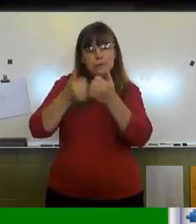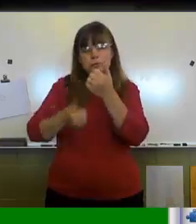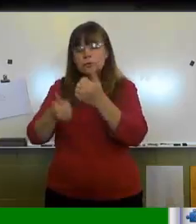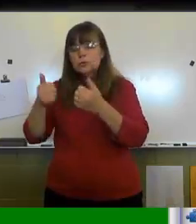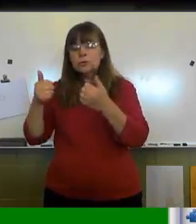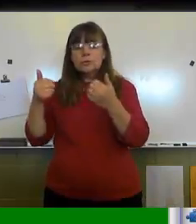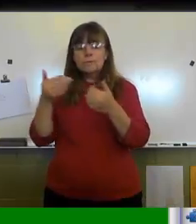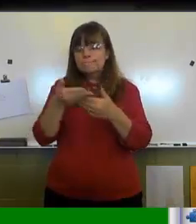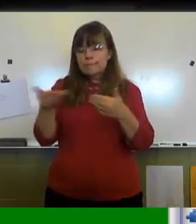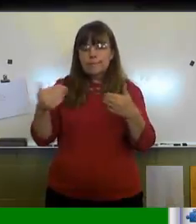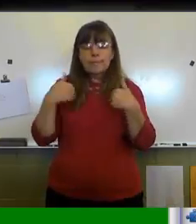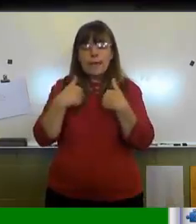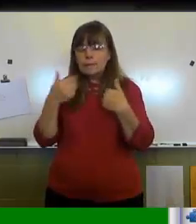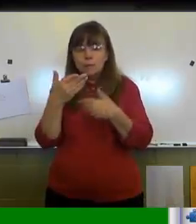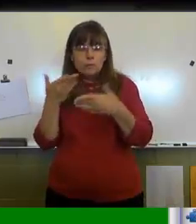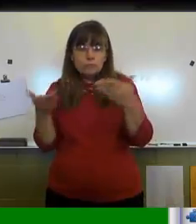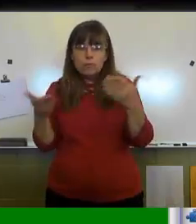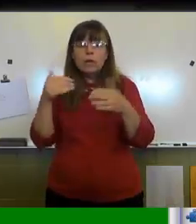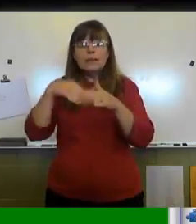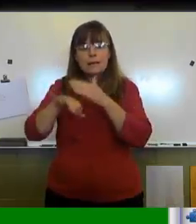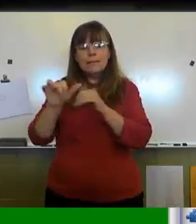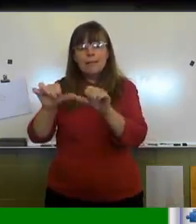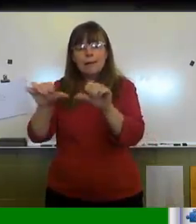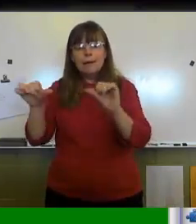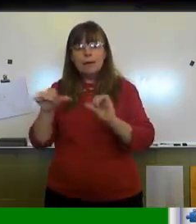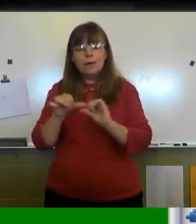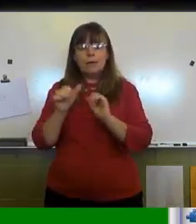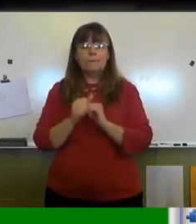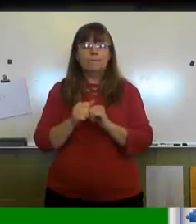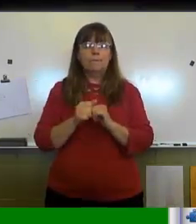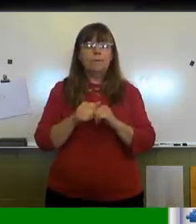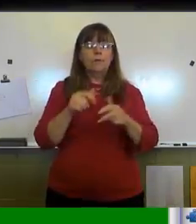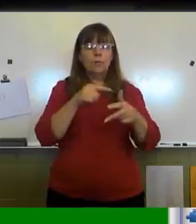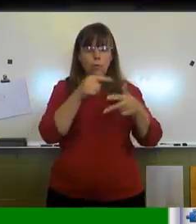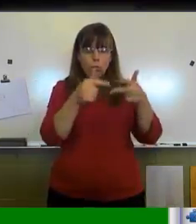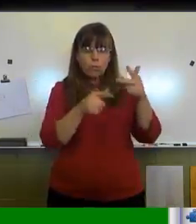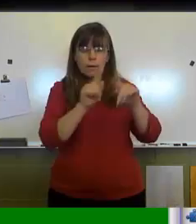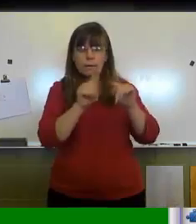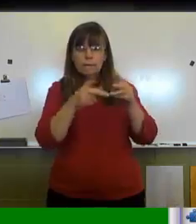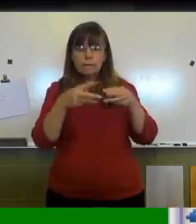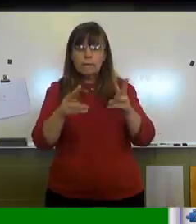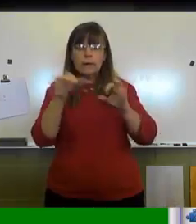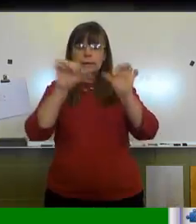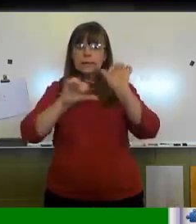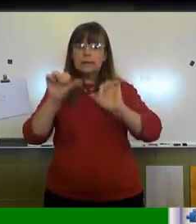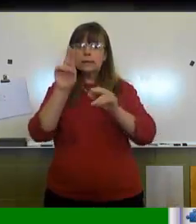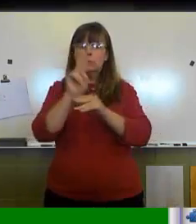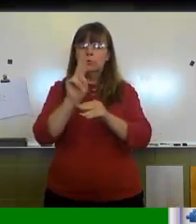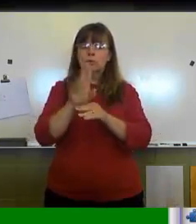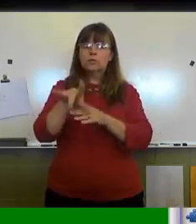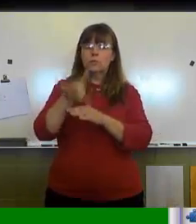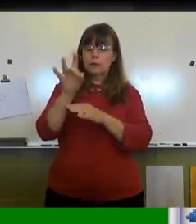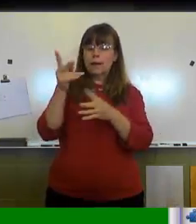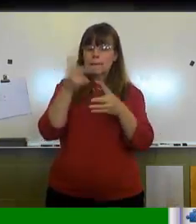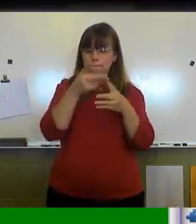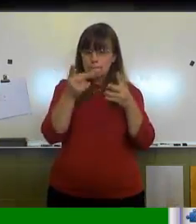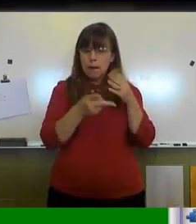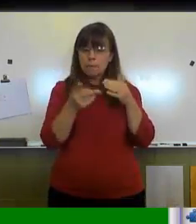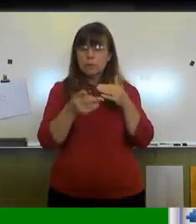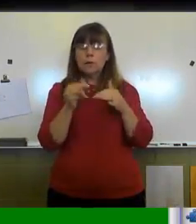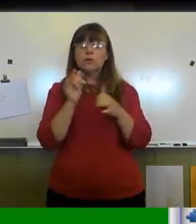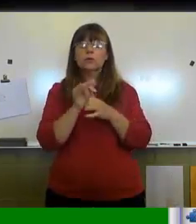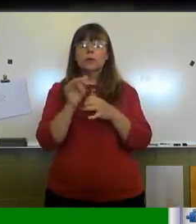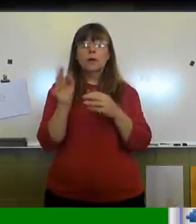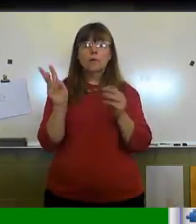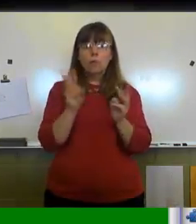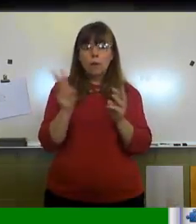area. So there's a few different ways scientists use to find the populations of wild animals. One of those is direct